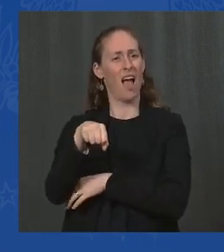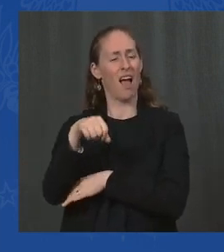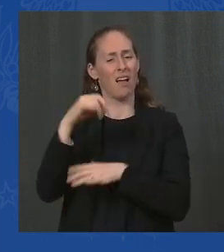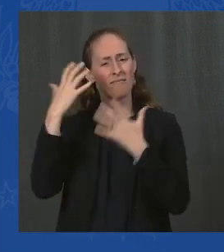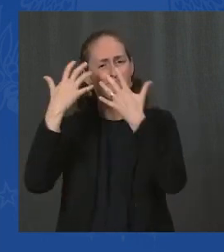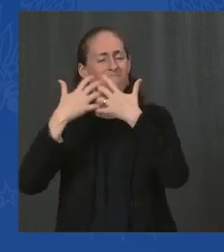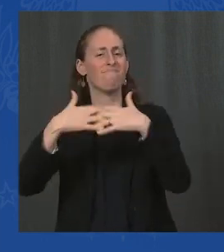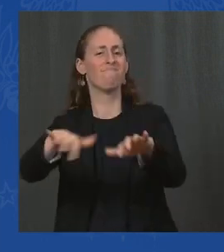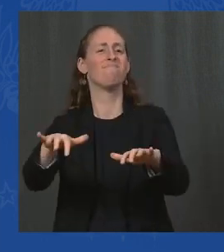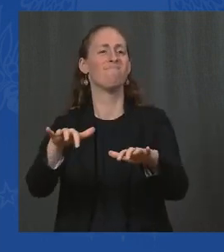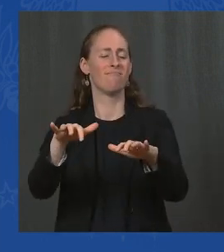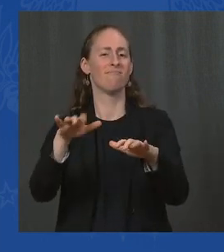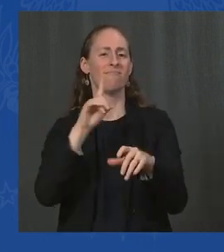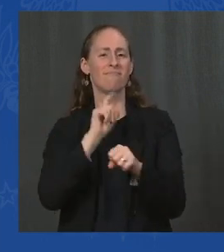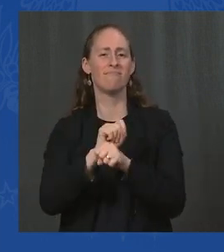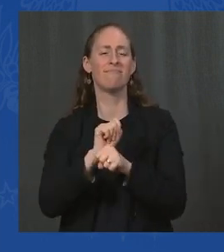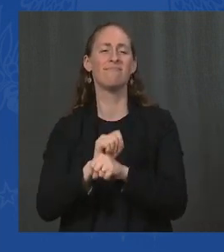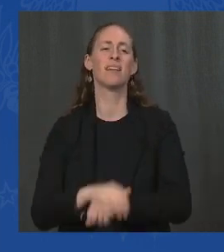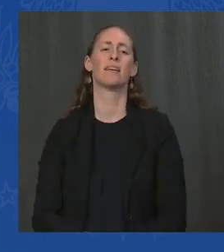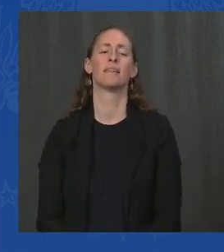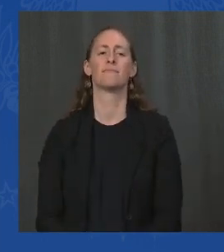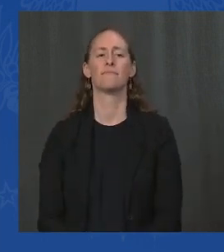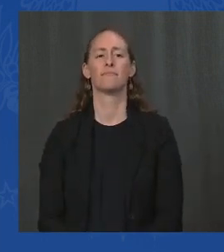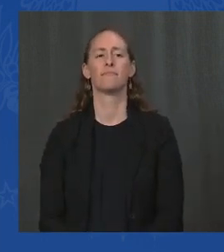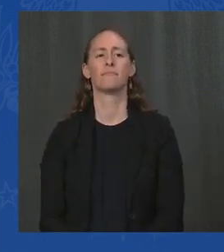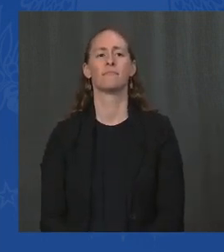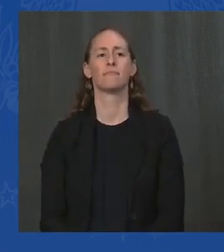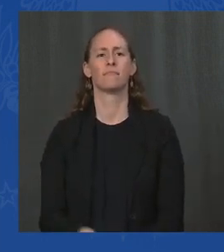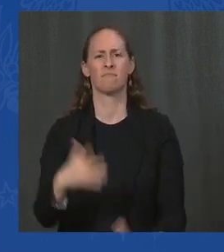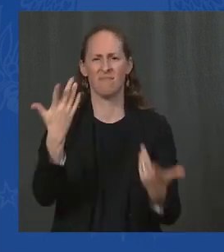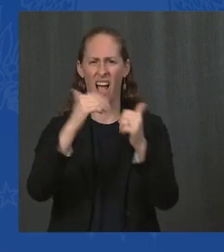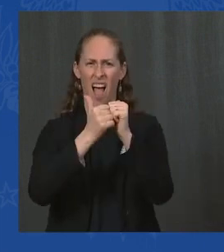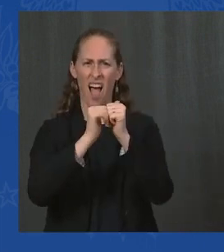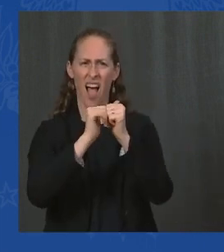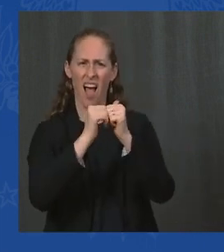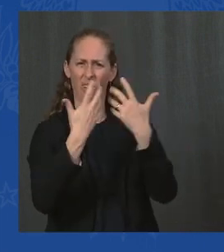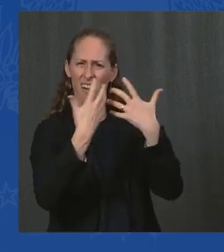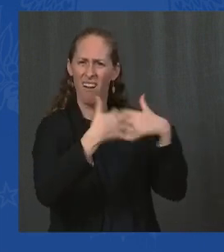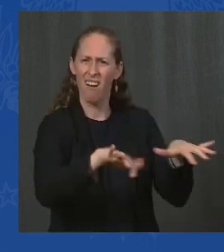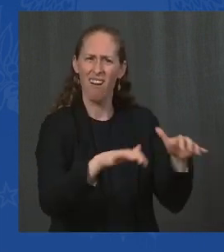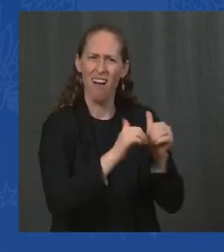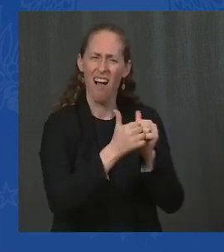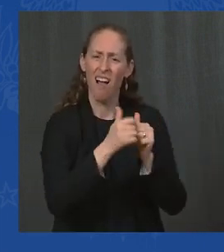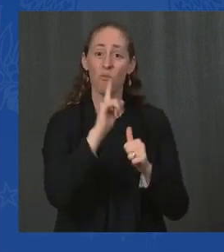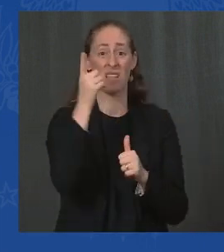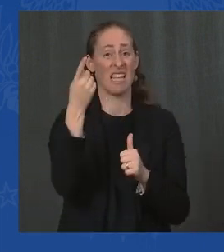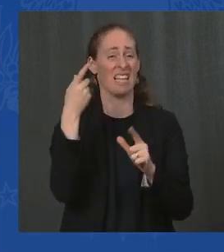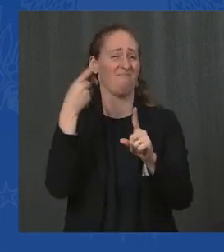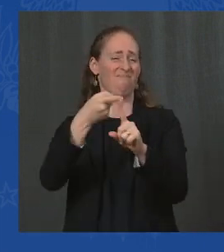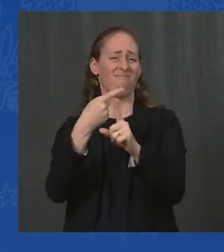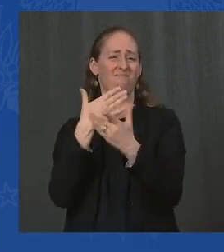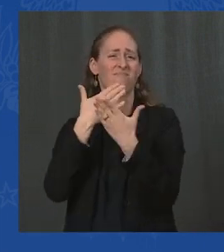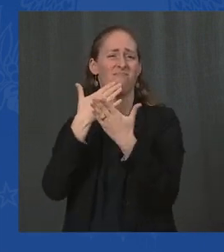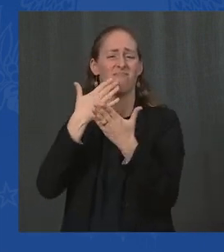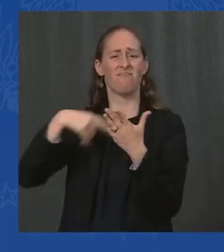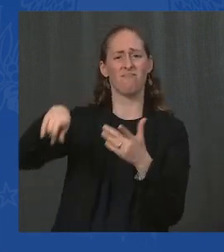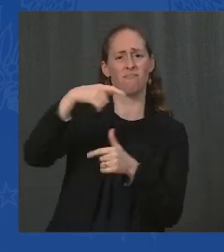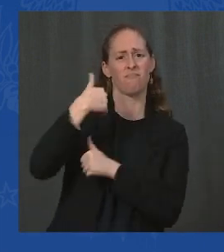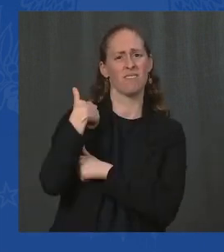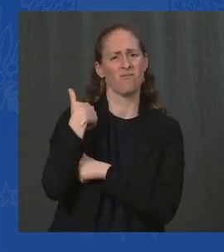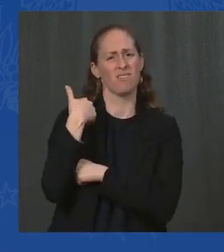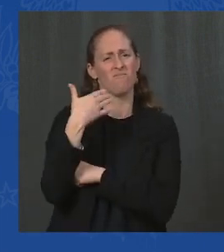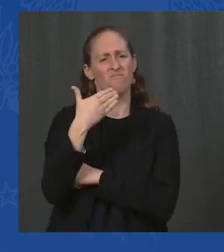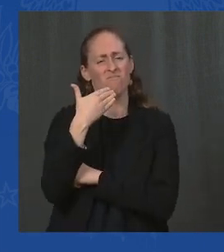mission was due to the incredible skill, bravery, and selfless courage of the United States military and our